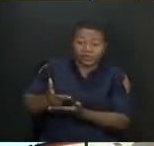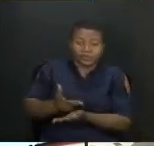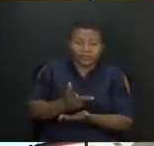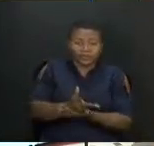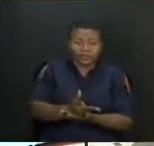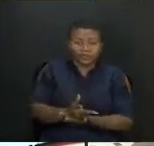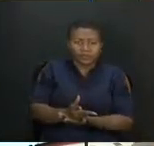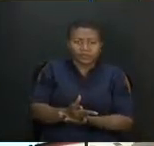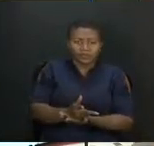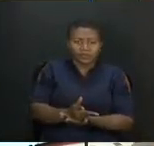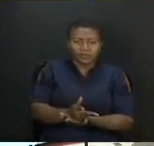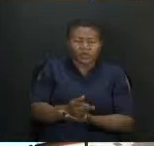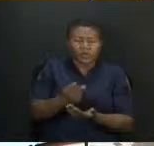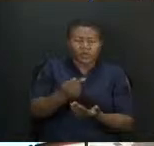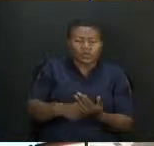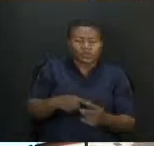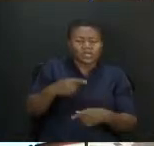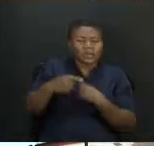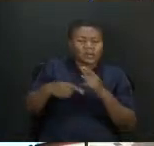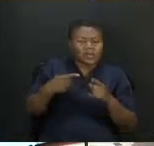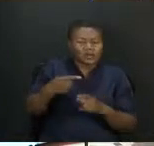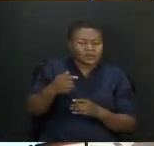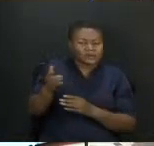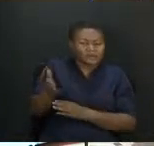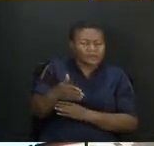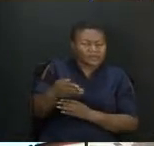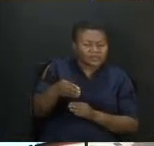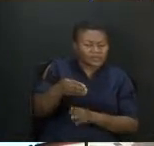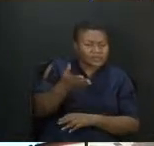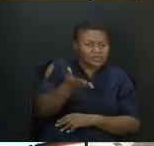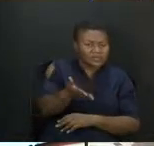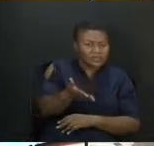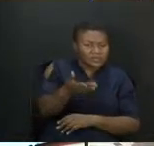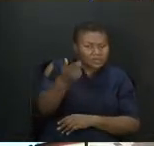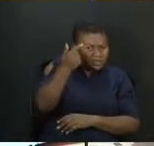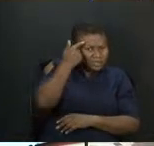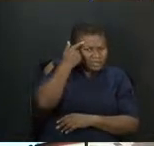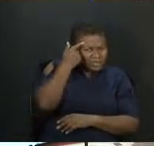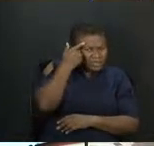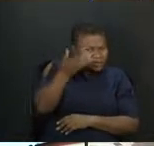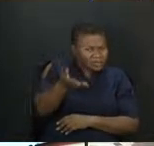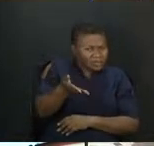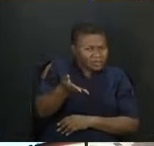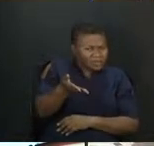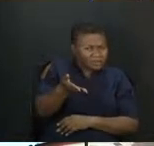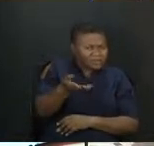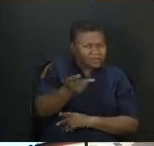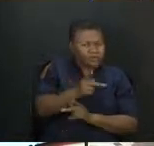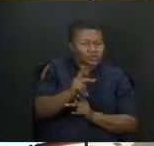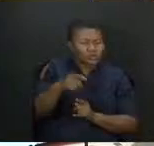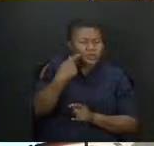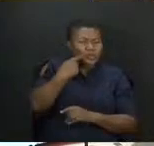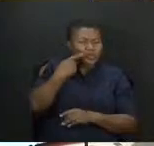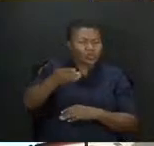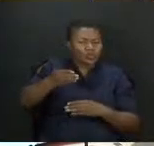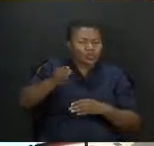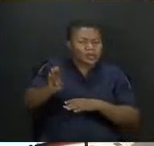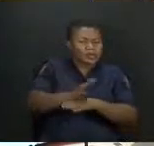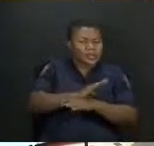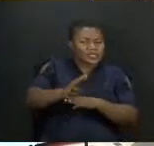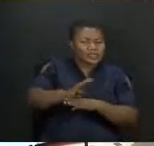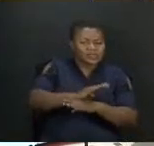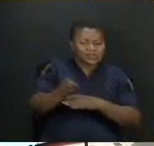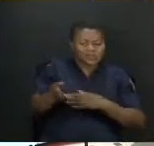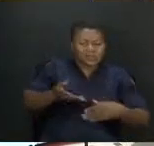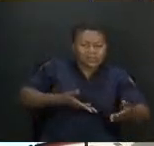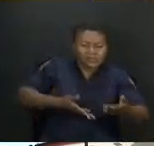still exposed. And the very people who are trading are the ones who are selling for us